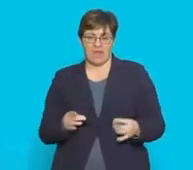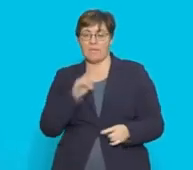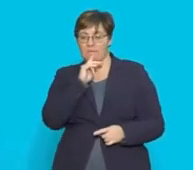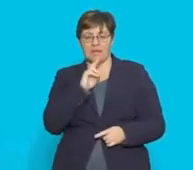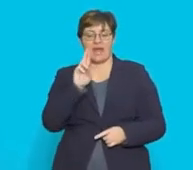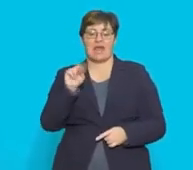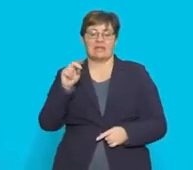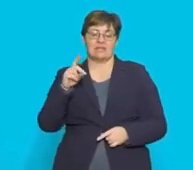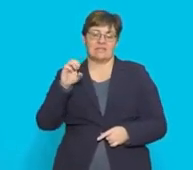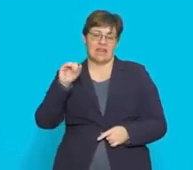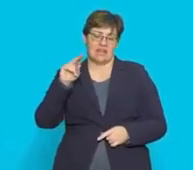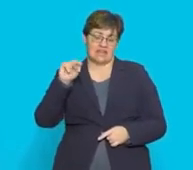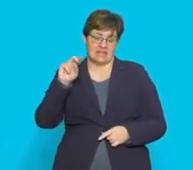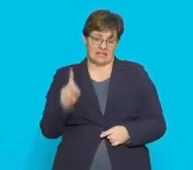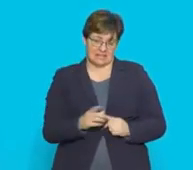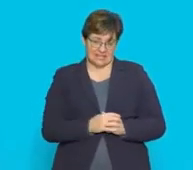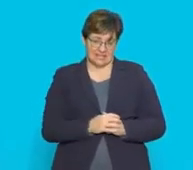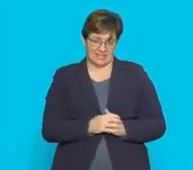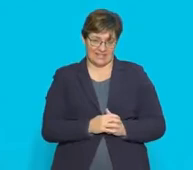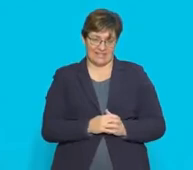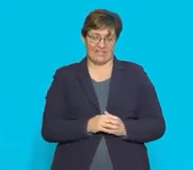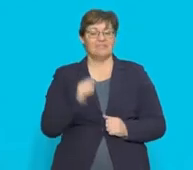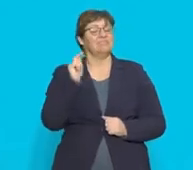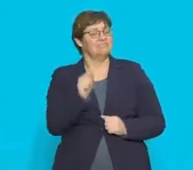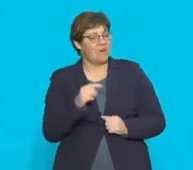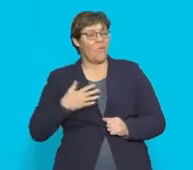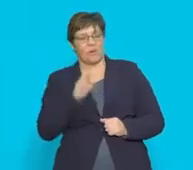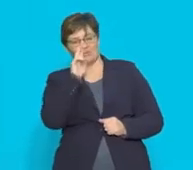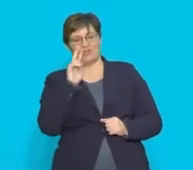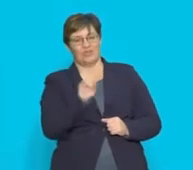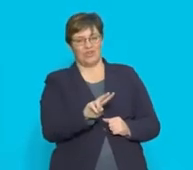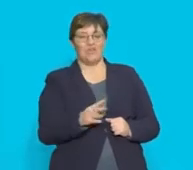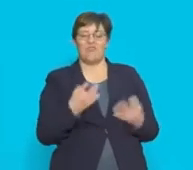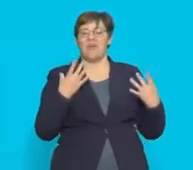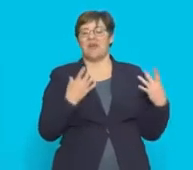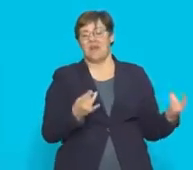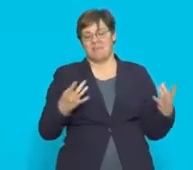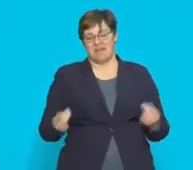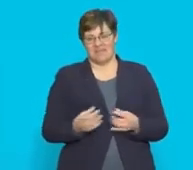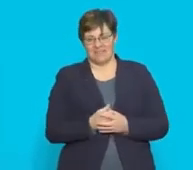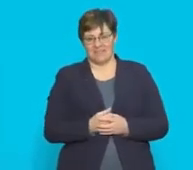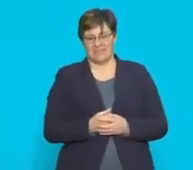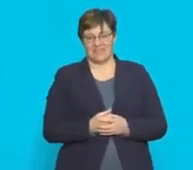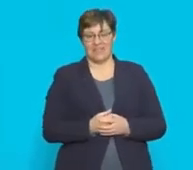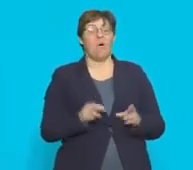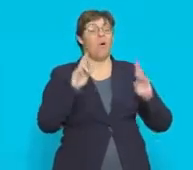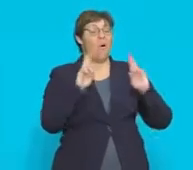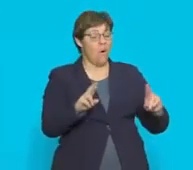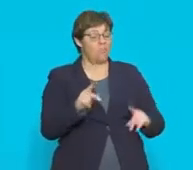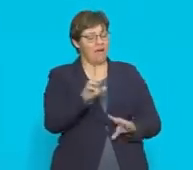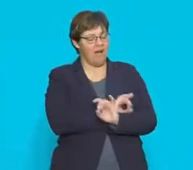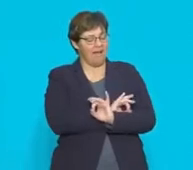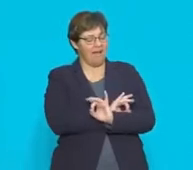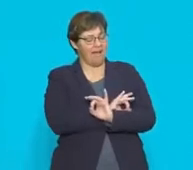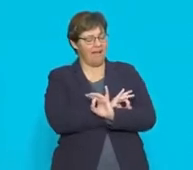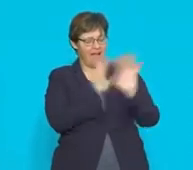is actually undefined. And that's what we needed to look at in terms of numbers, guys. I really, really hope